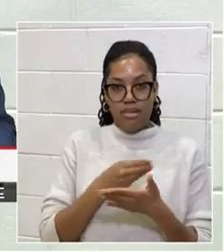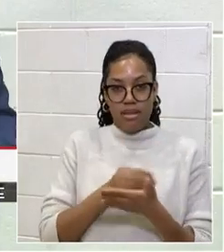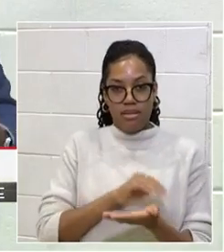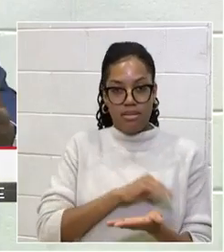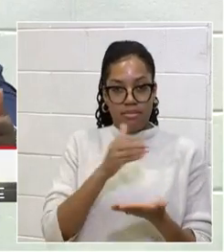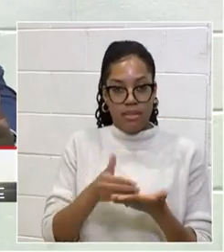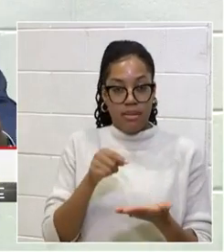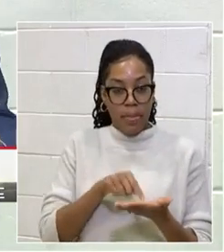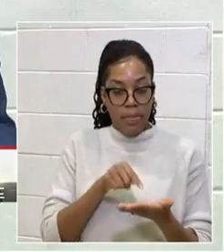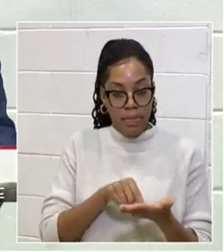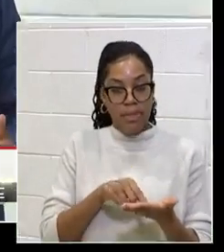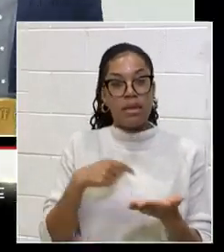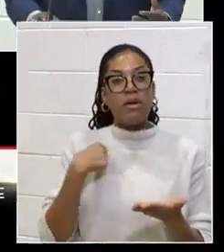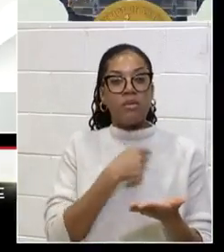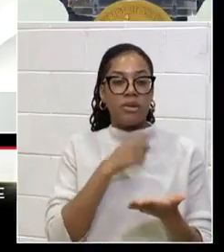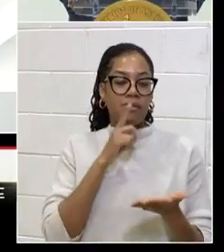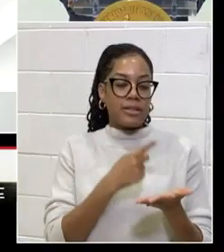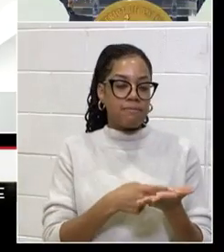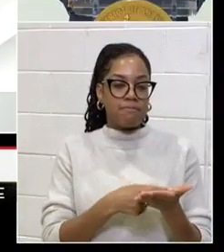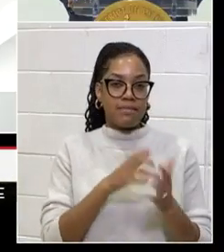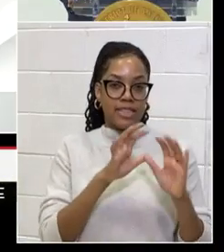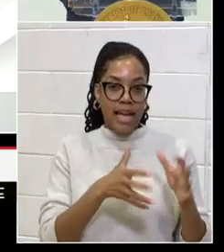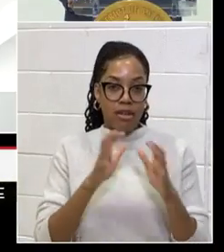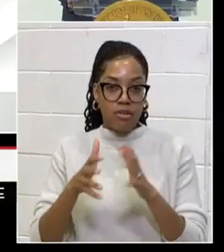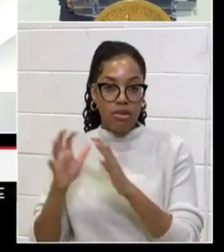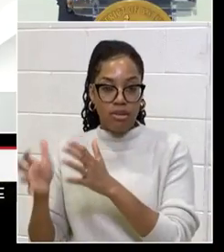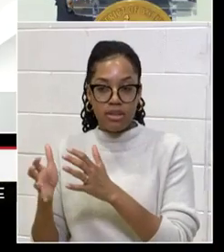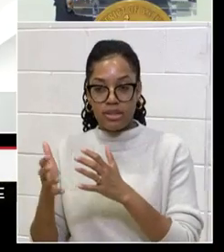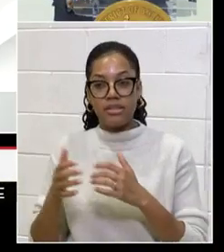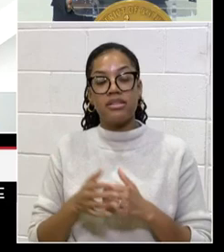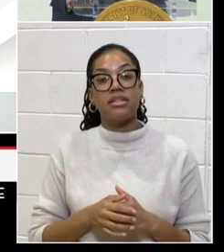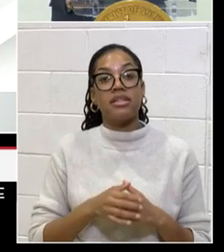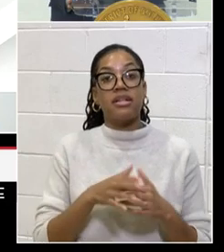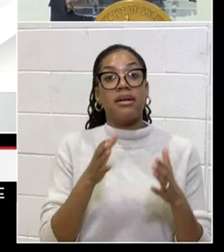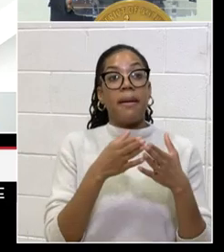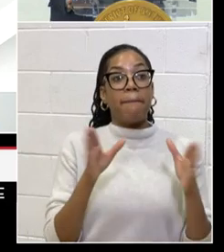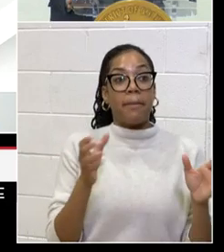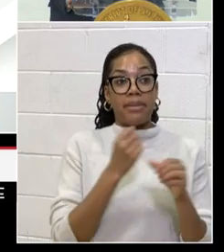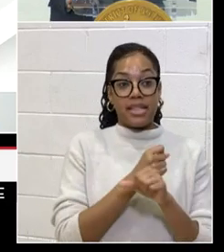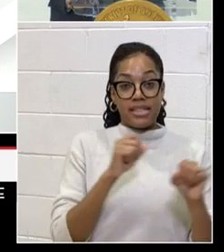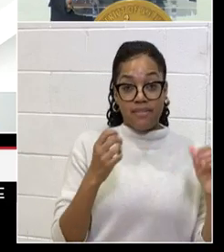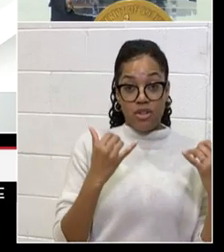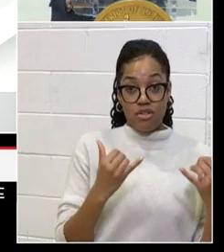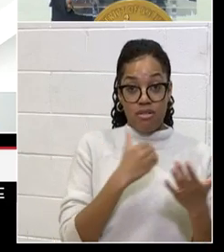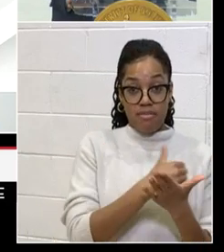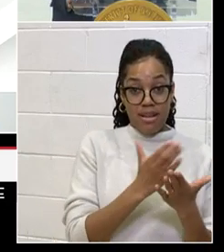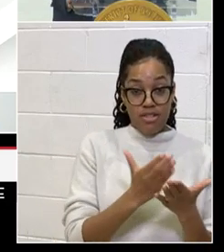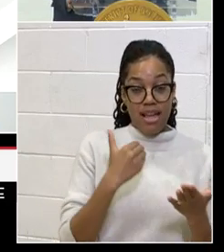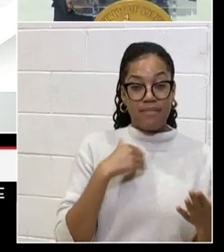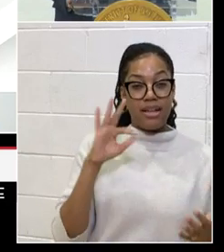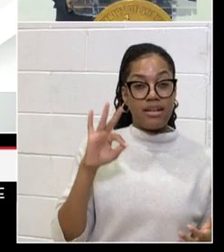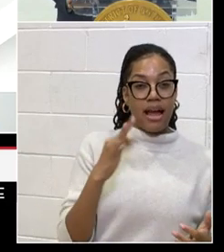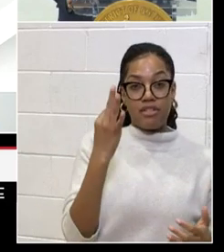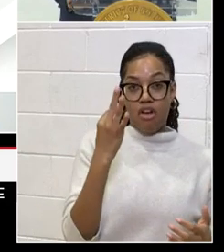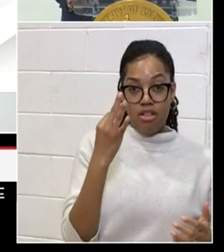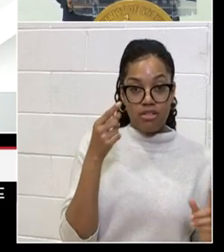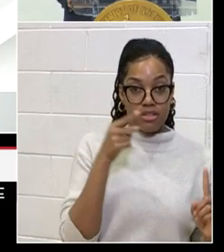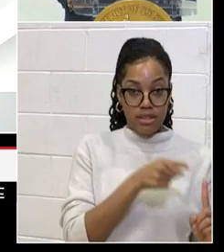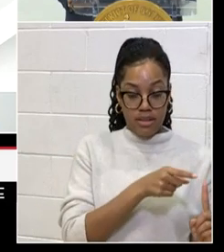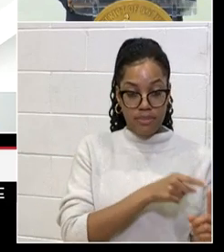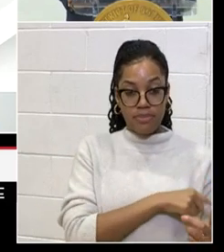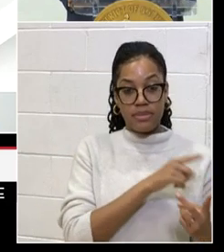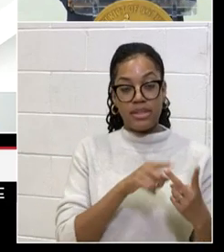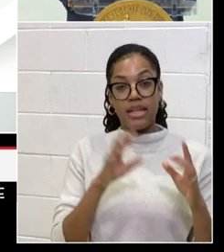categories as well as the allocation that's already there. So in public safety, in the current budget, there's $9 there.